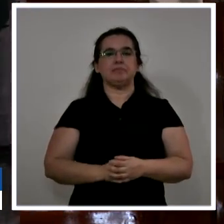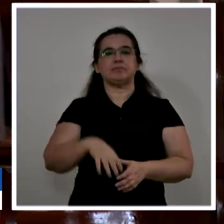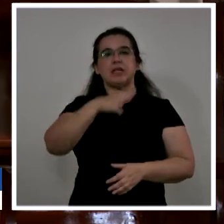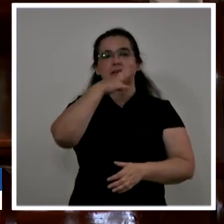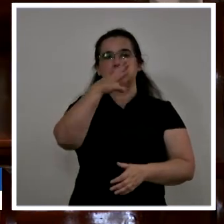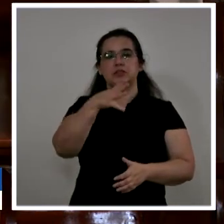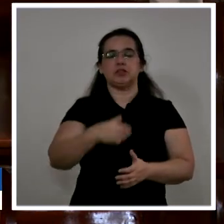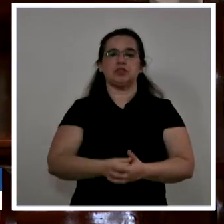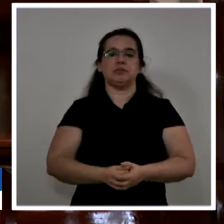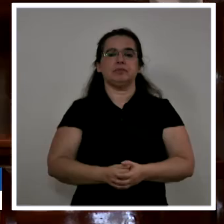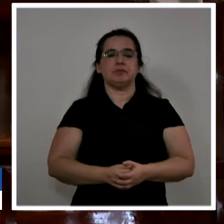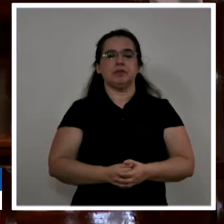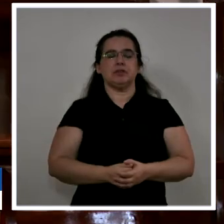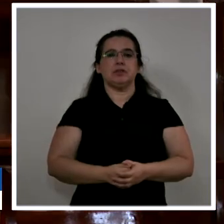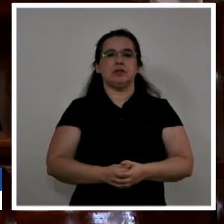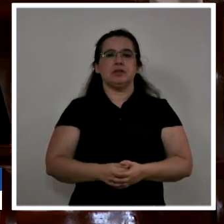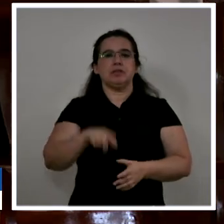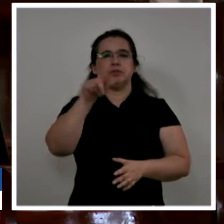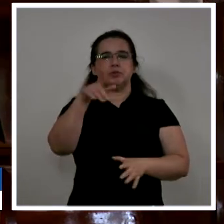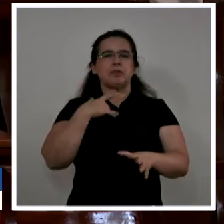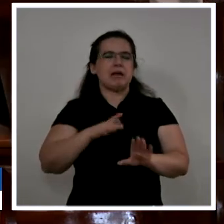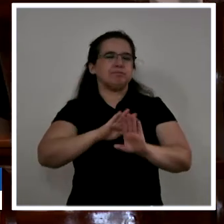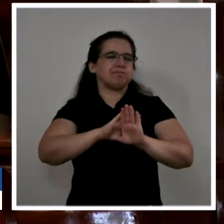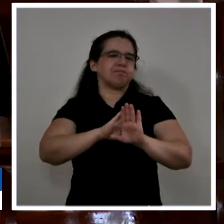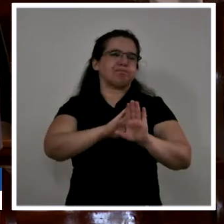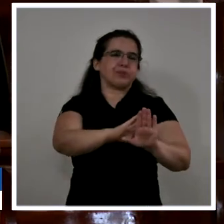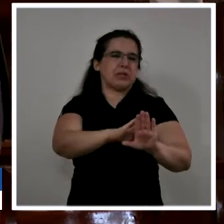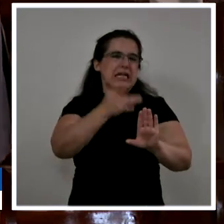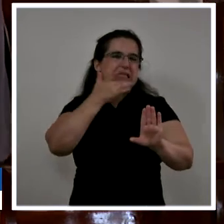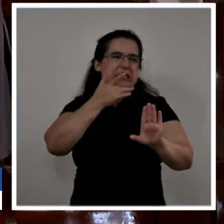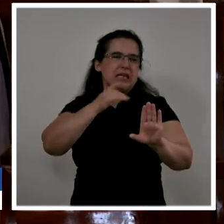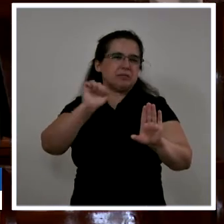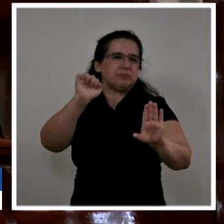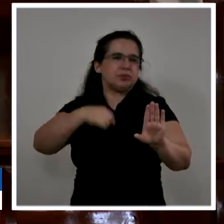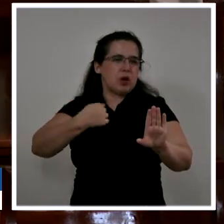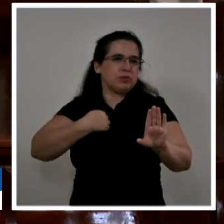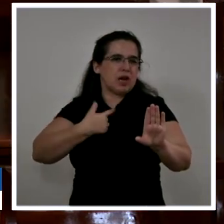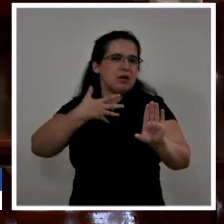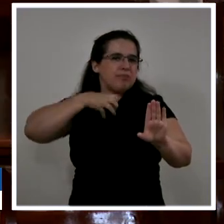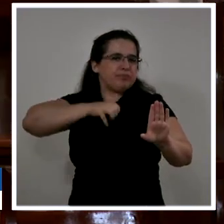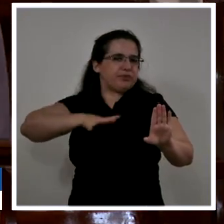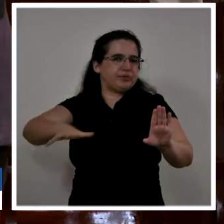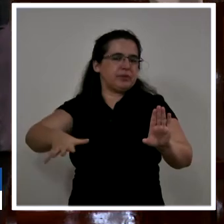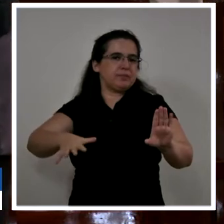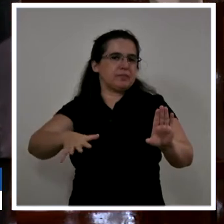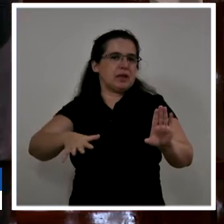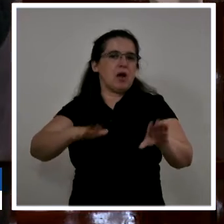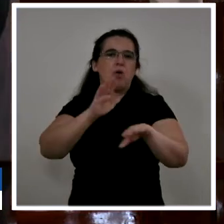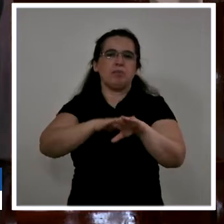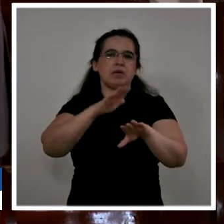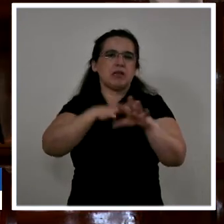que ainda não resististe até ao ponto de derramar o próprio sangue, striving against sin. Combatendo contra o